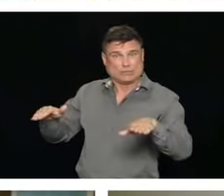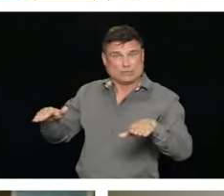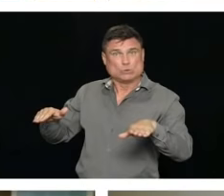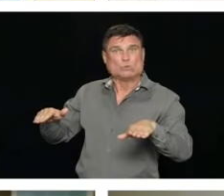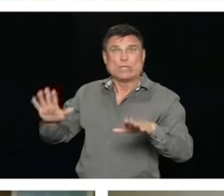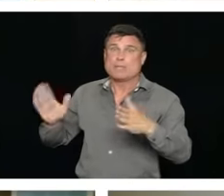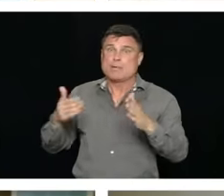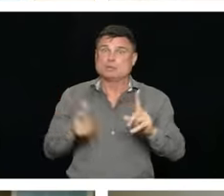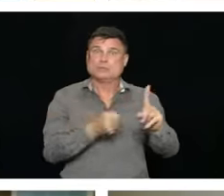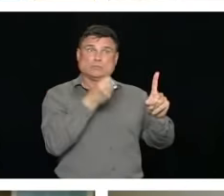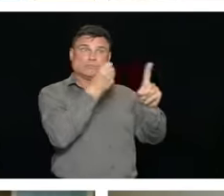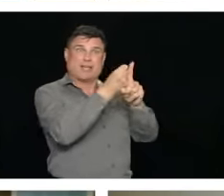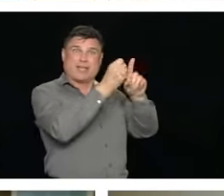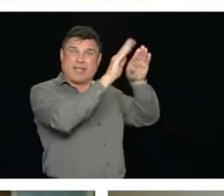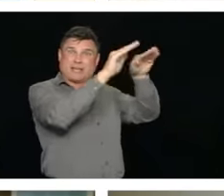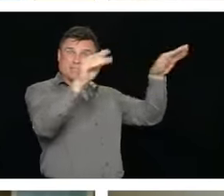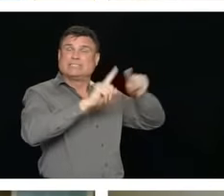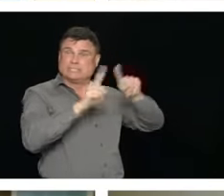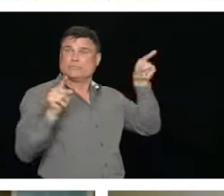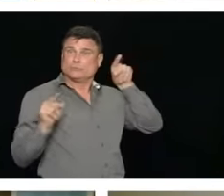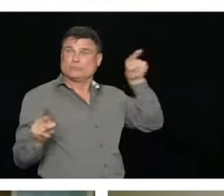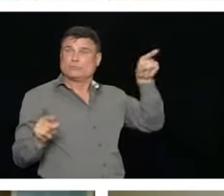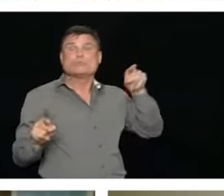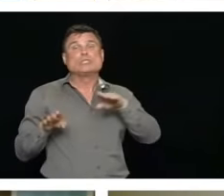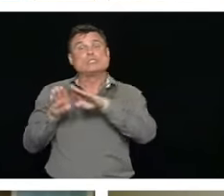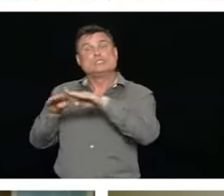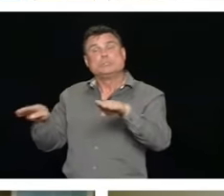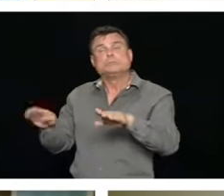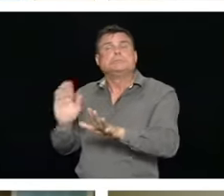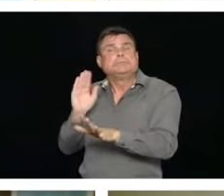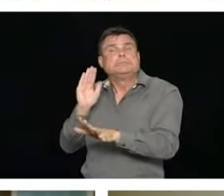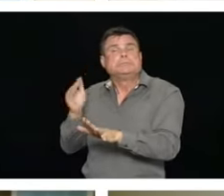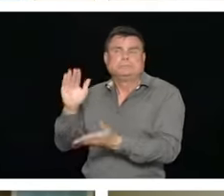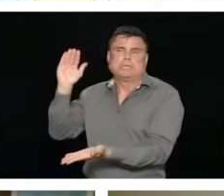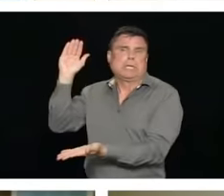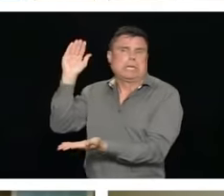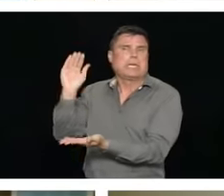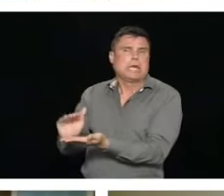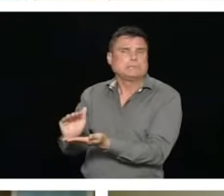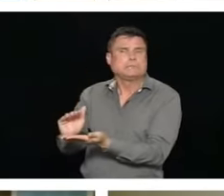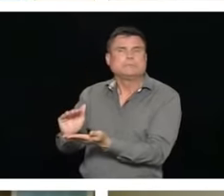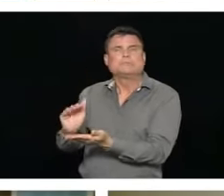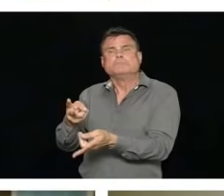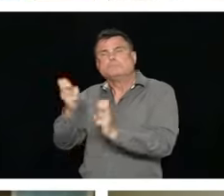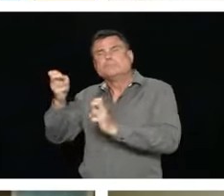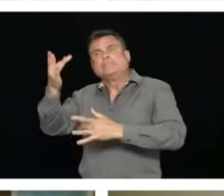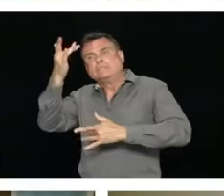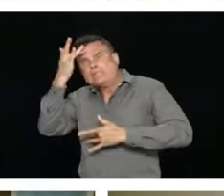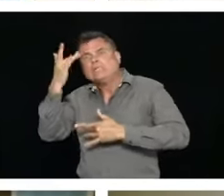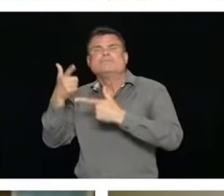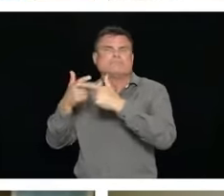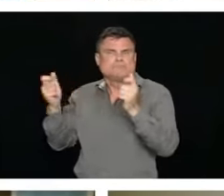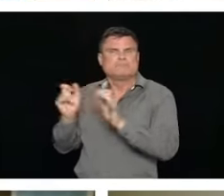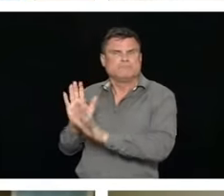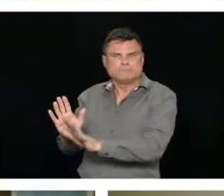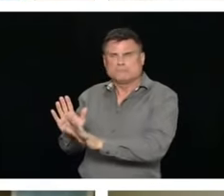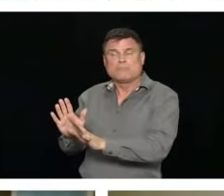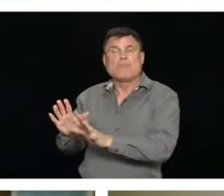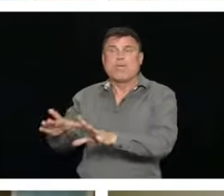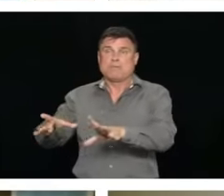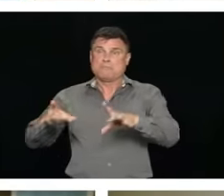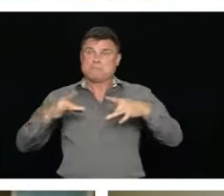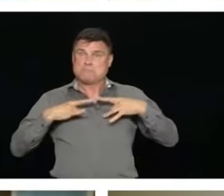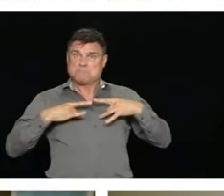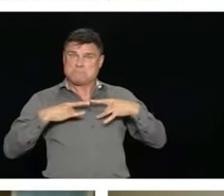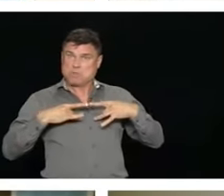complicated to articulate what to do next, but it does put us in a good position to support